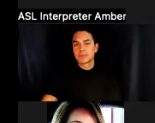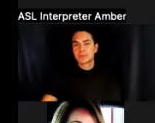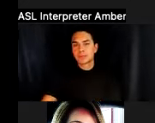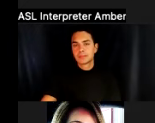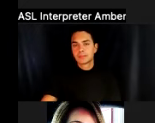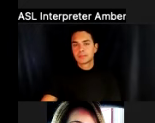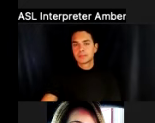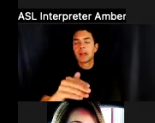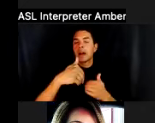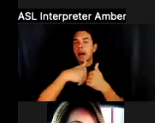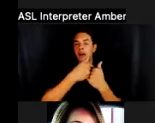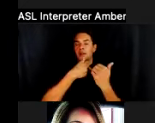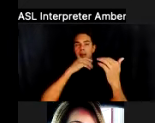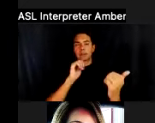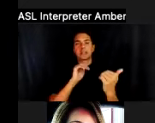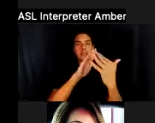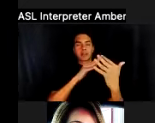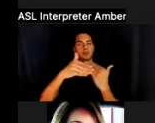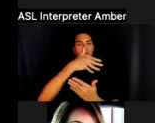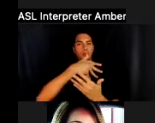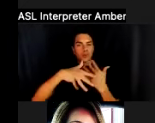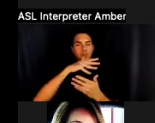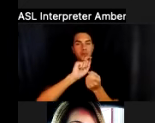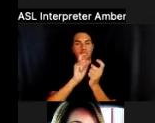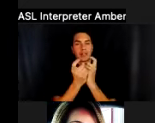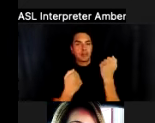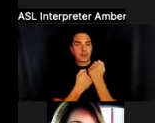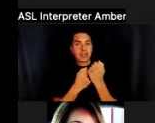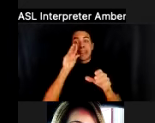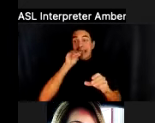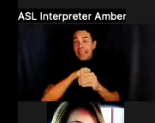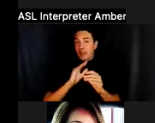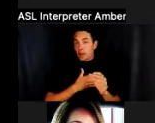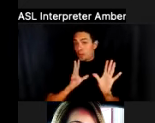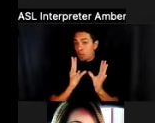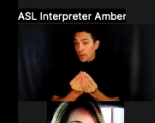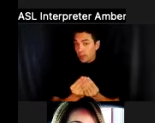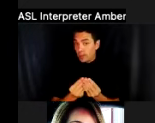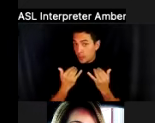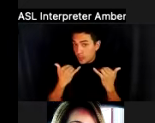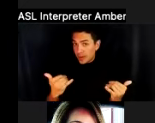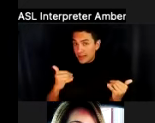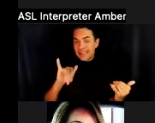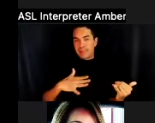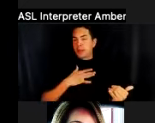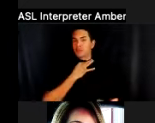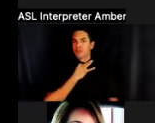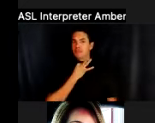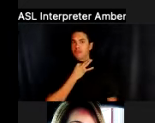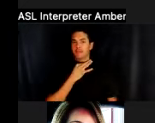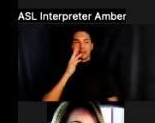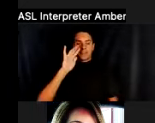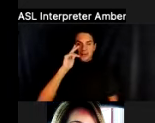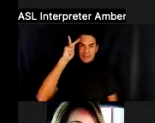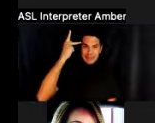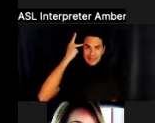in social change advocacy in our tribal communities right now, currently, right? And the political and other types of environment that